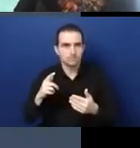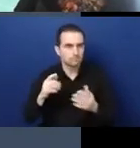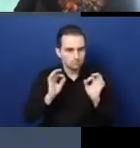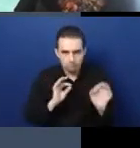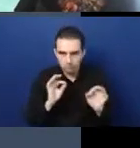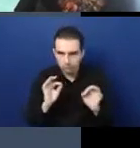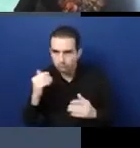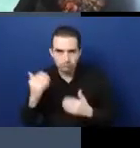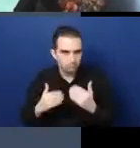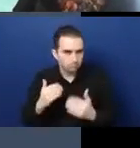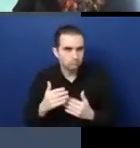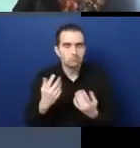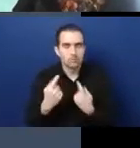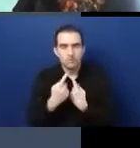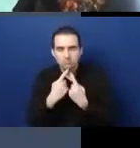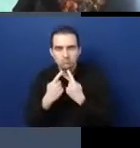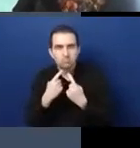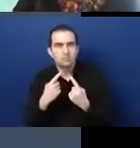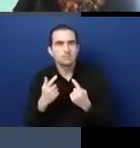disappearing files,